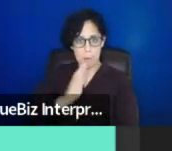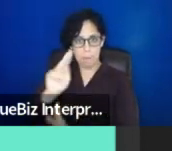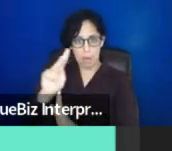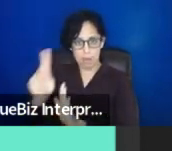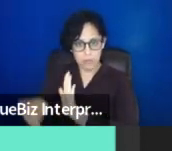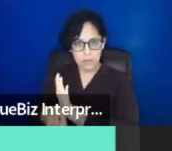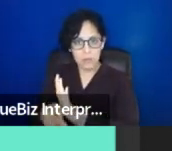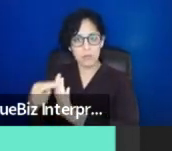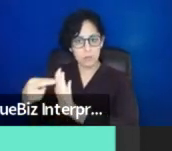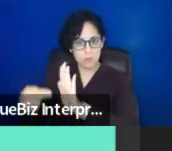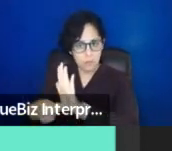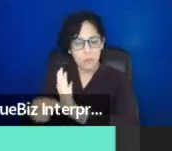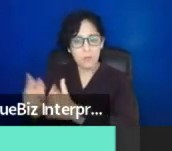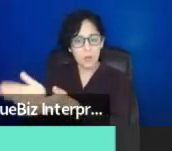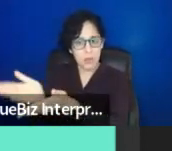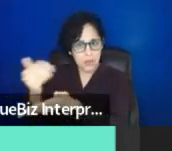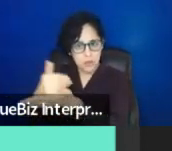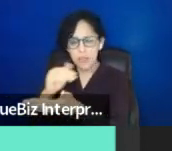I definitely, you know,